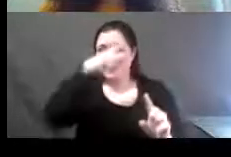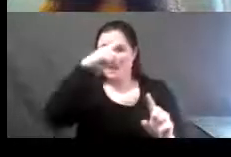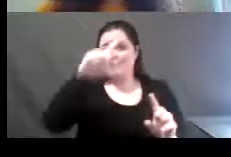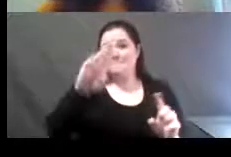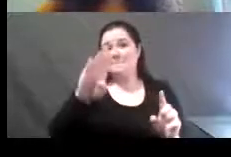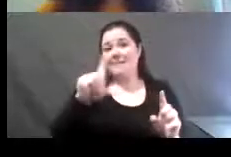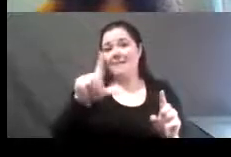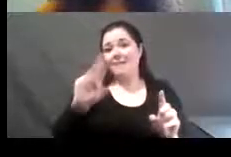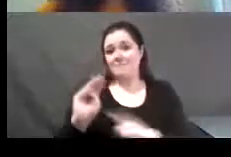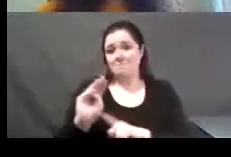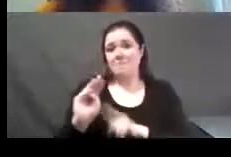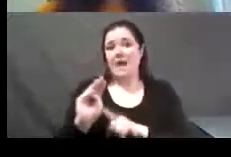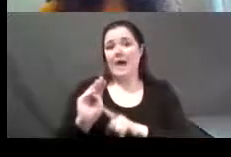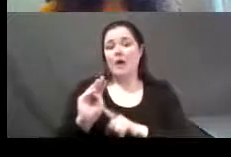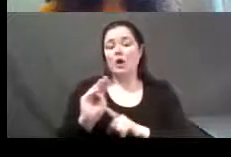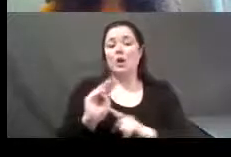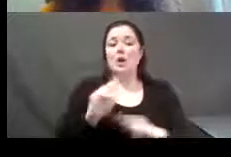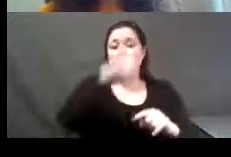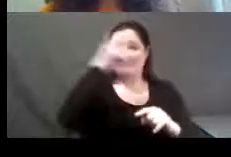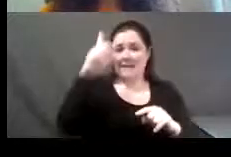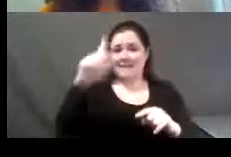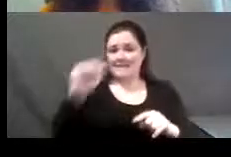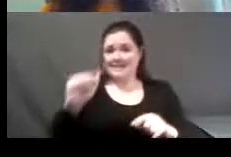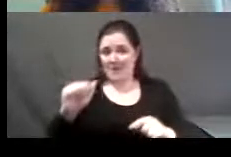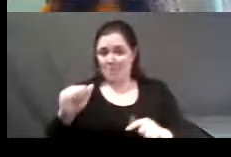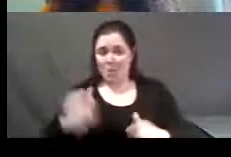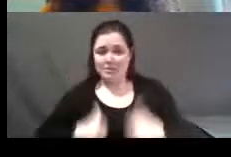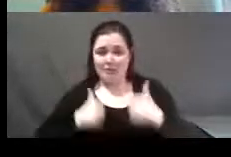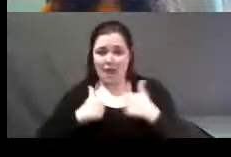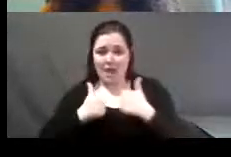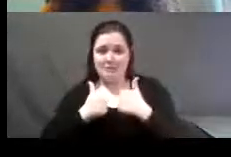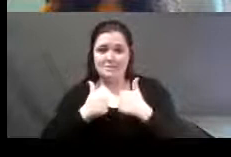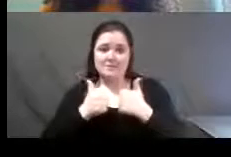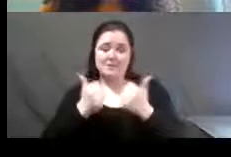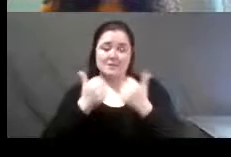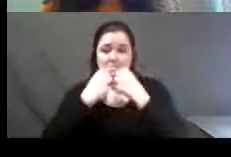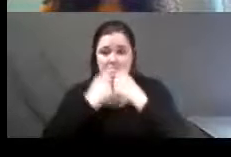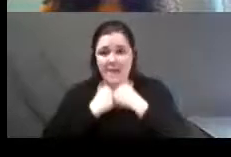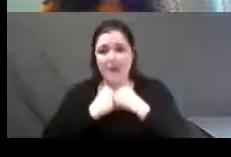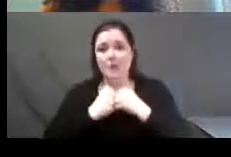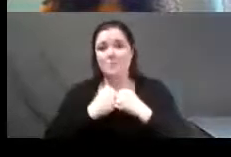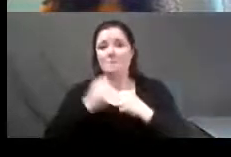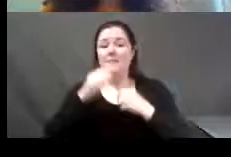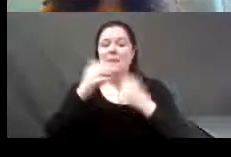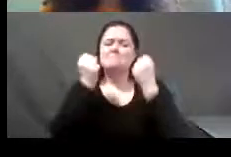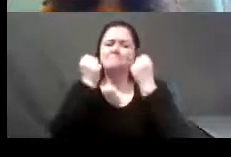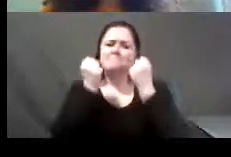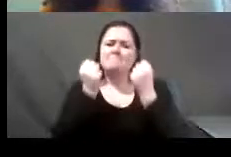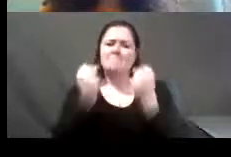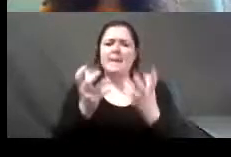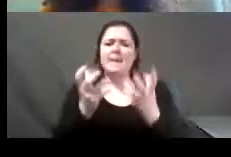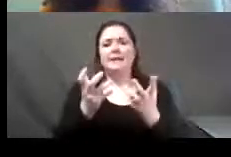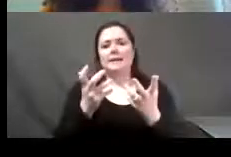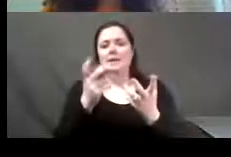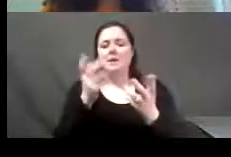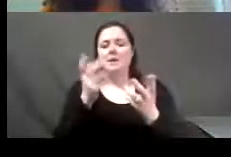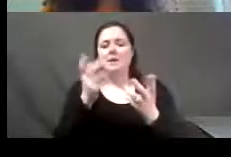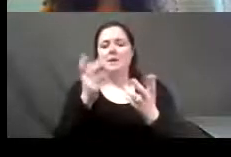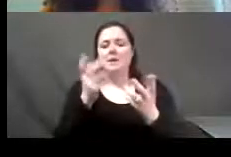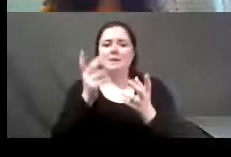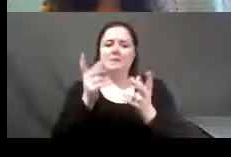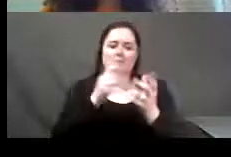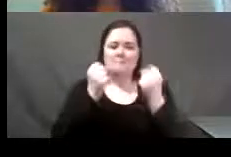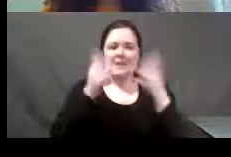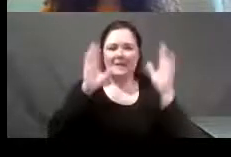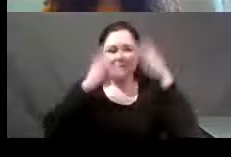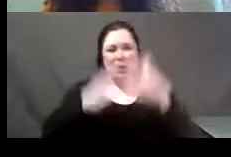movement, Black Disabled Lives Matter movement, many movements have intersections with people with disabilities. And in fact,